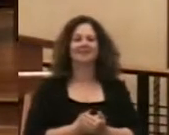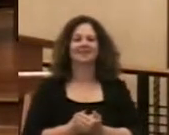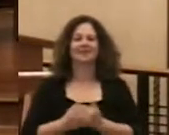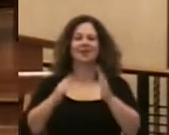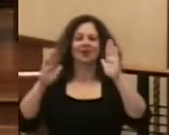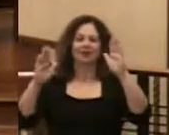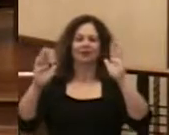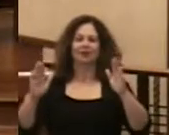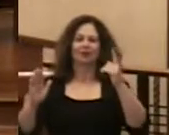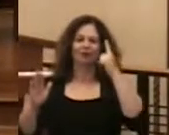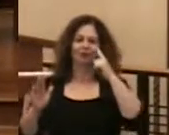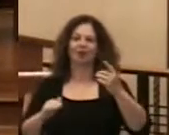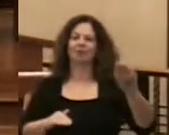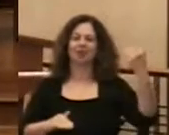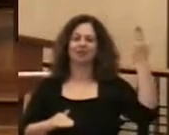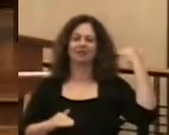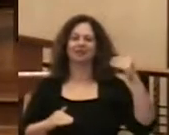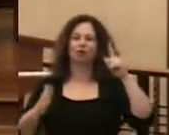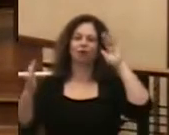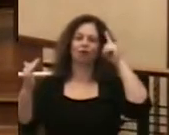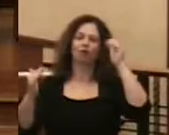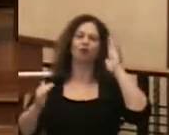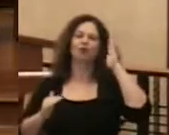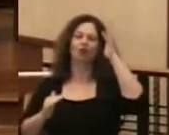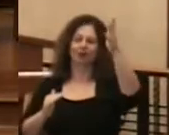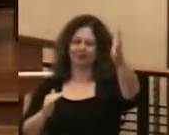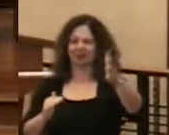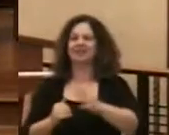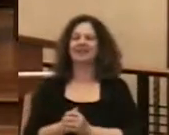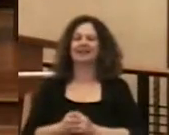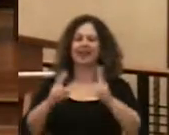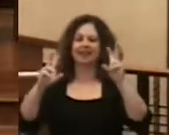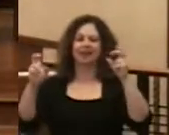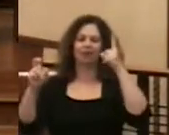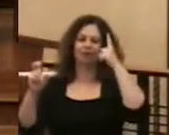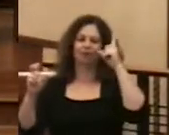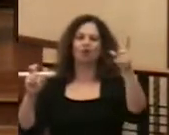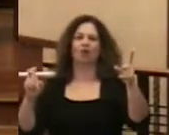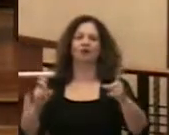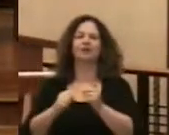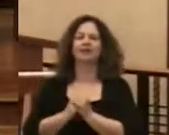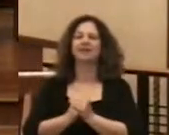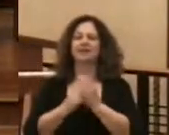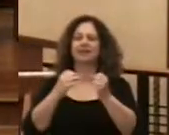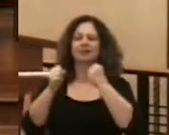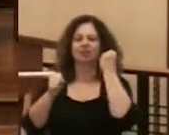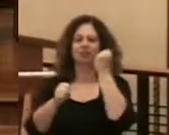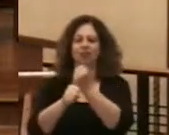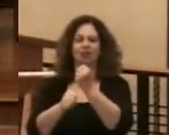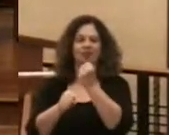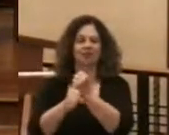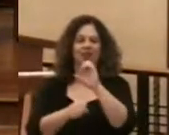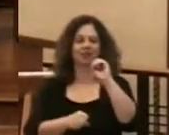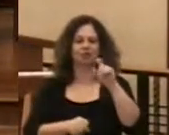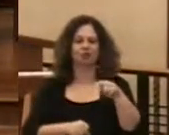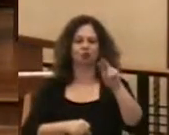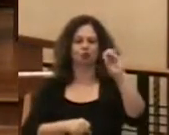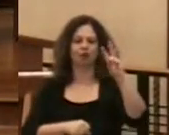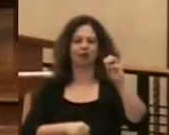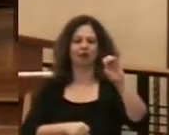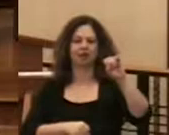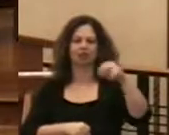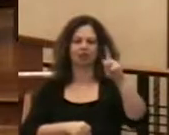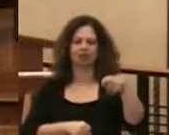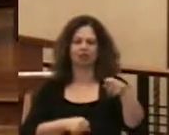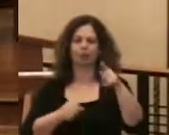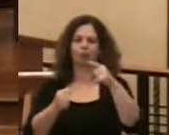Grateful for the past, hopeful in the future is the theme for the 2019 Fall Stewardship Program, supporting the 2020 Annual